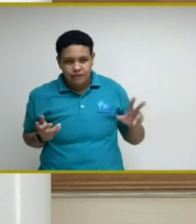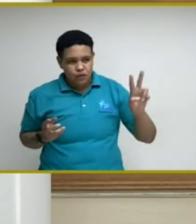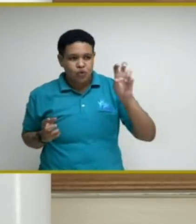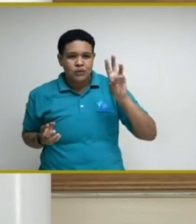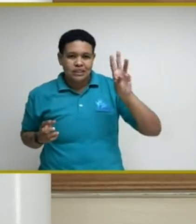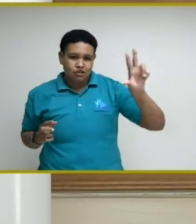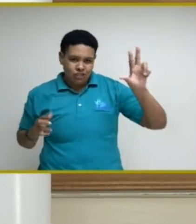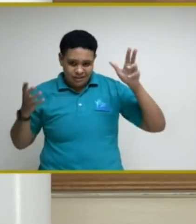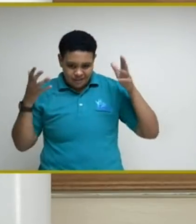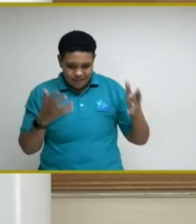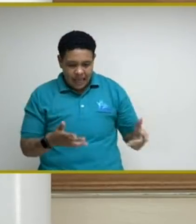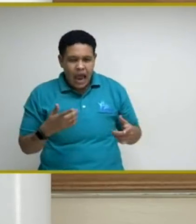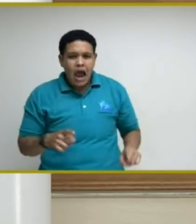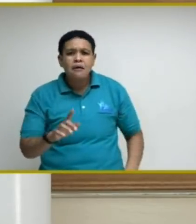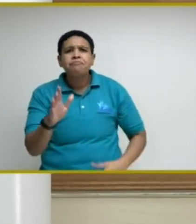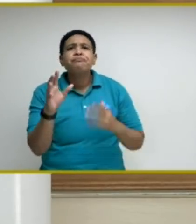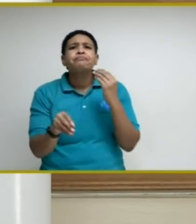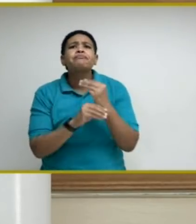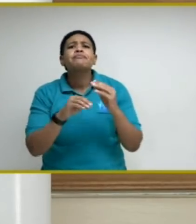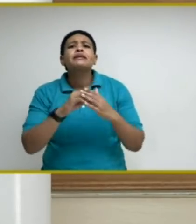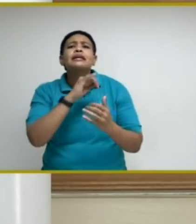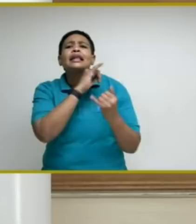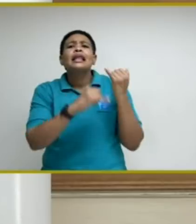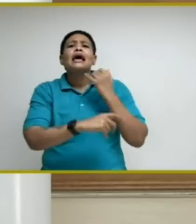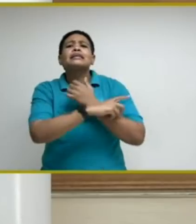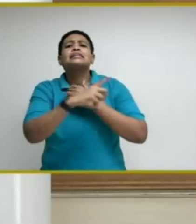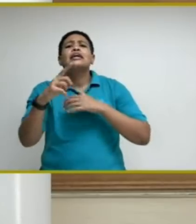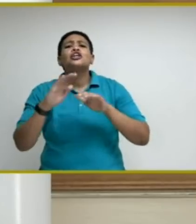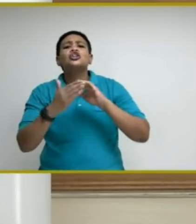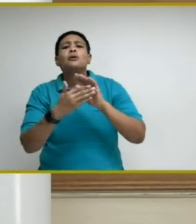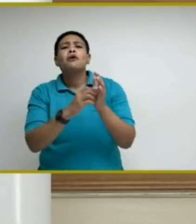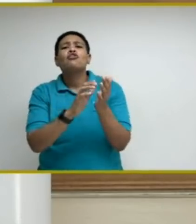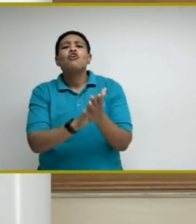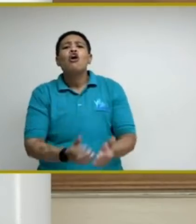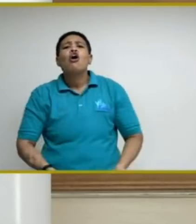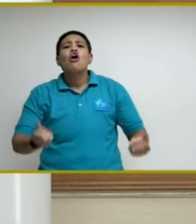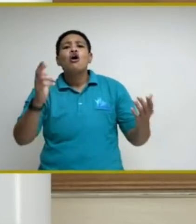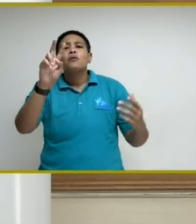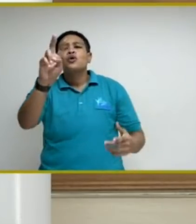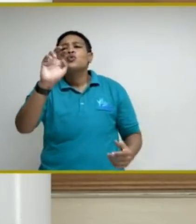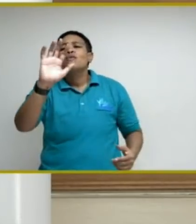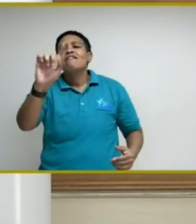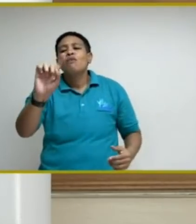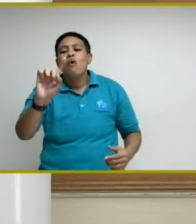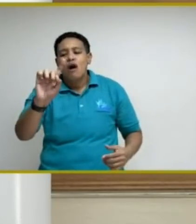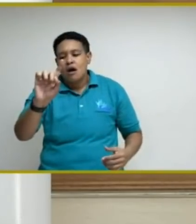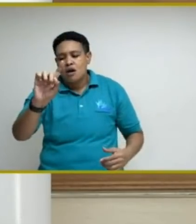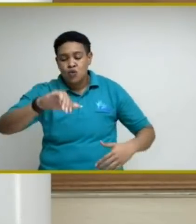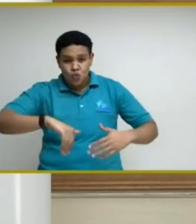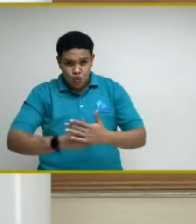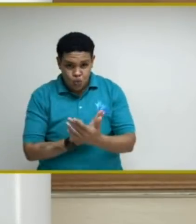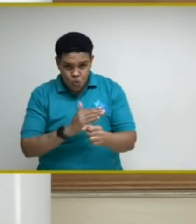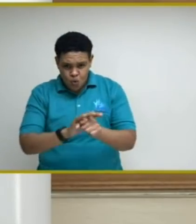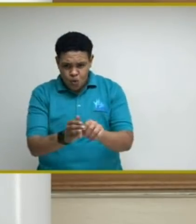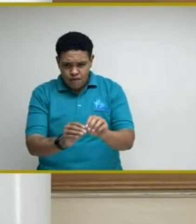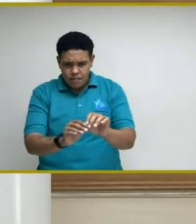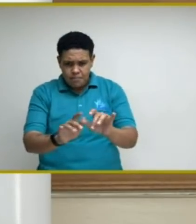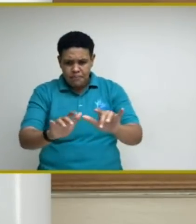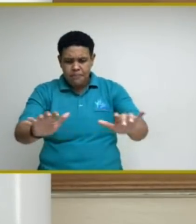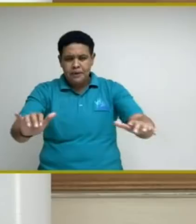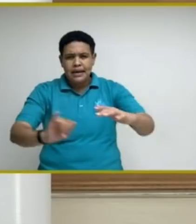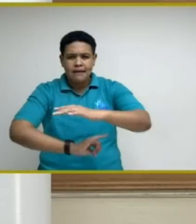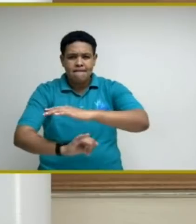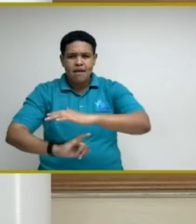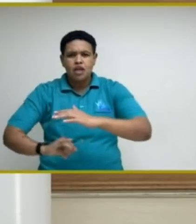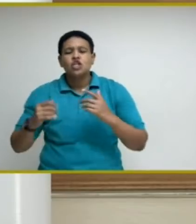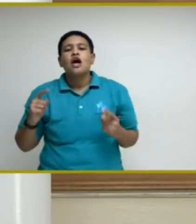cases. Also, in the last day, the island recorded 251 new COVID-19